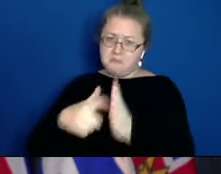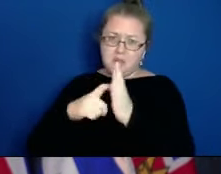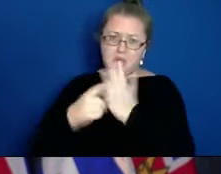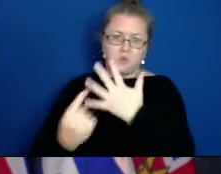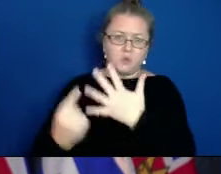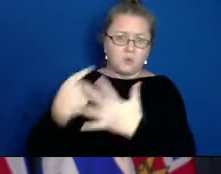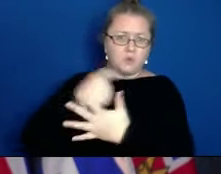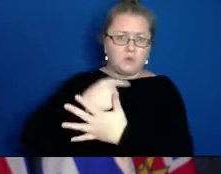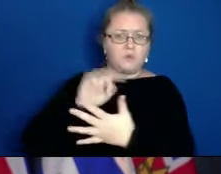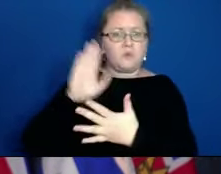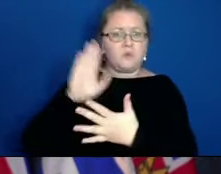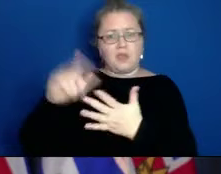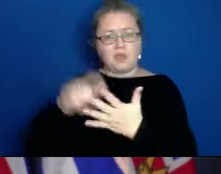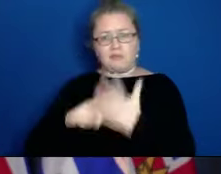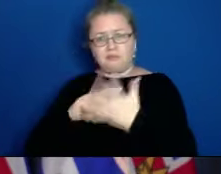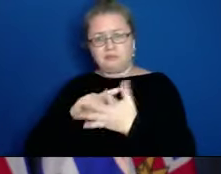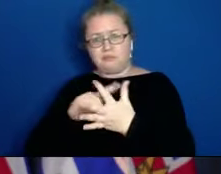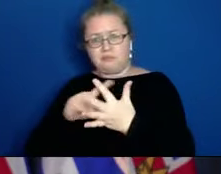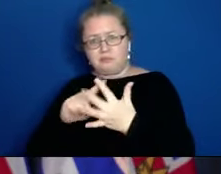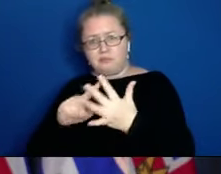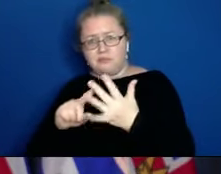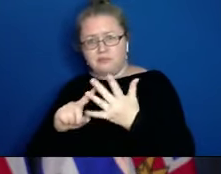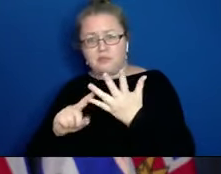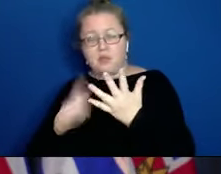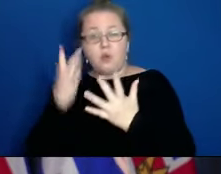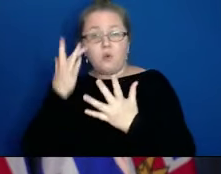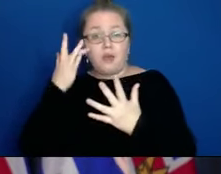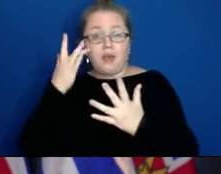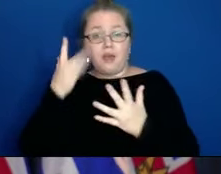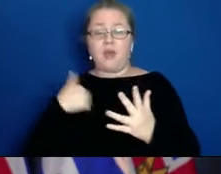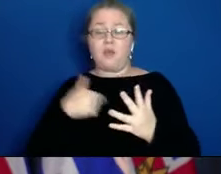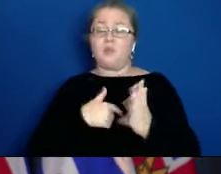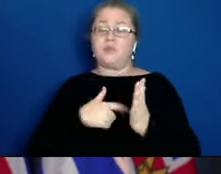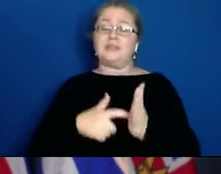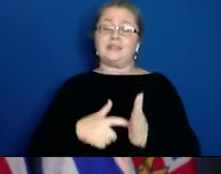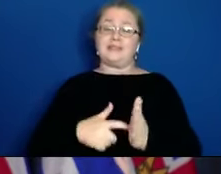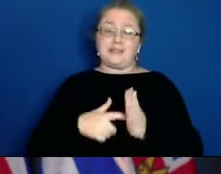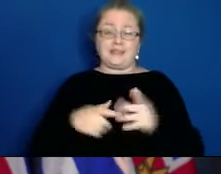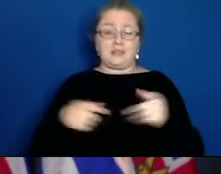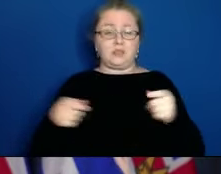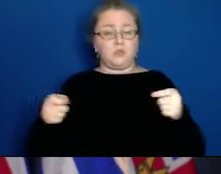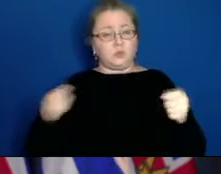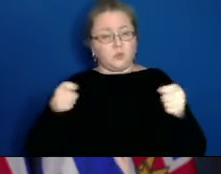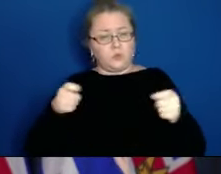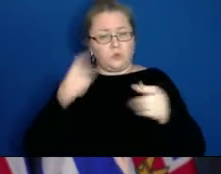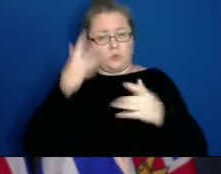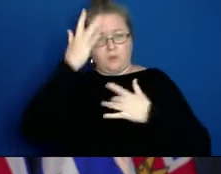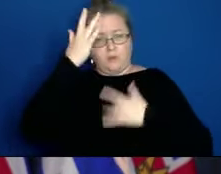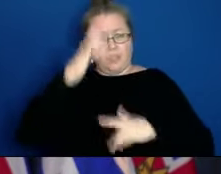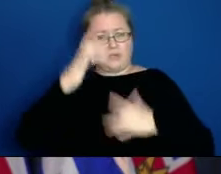of workers and the other conditions that are so central to the control of COVID-19,